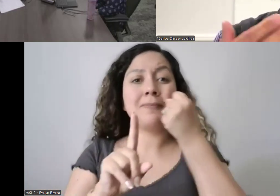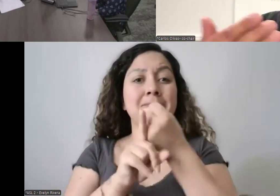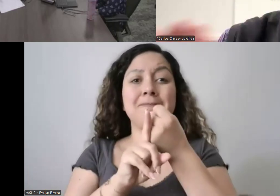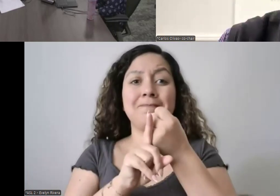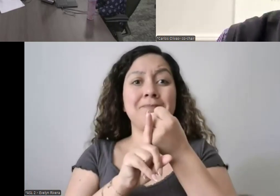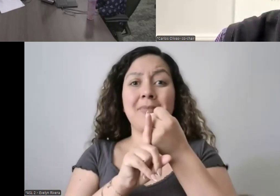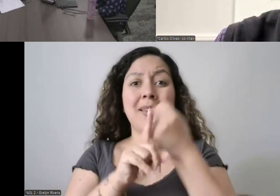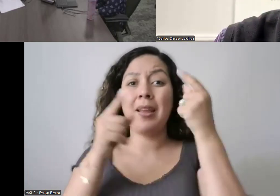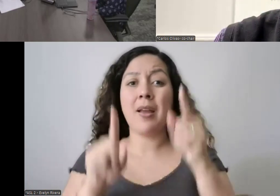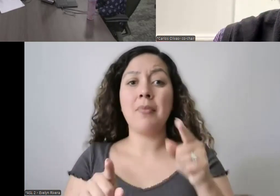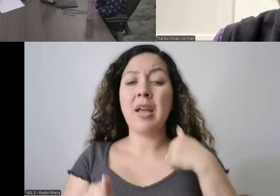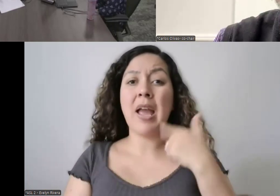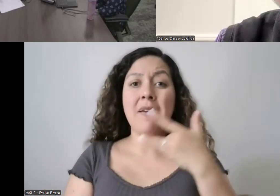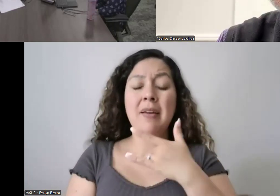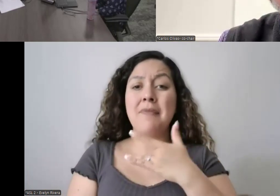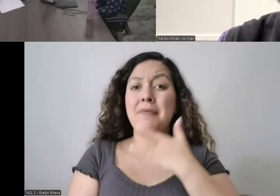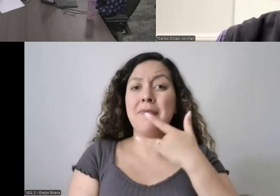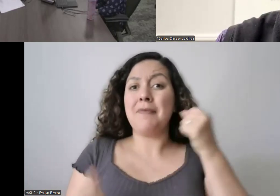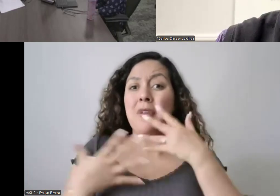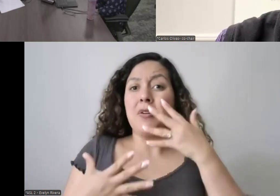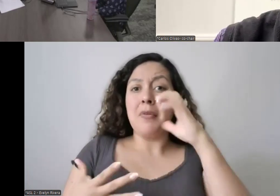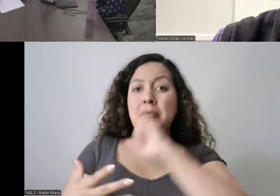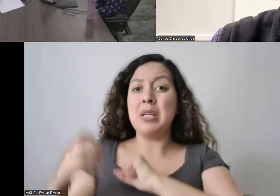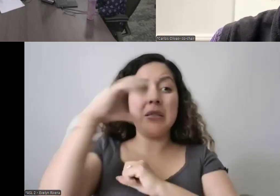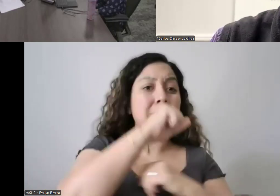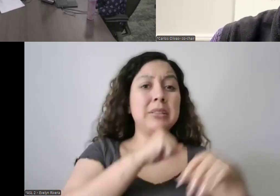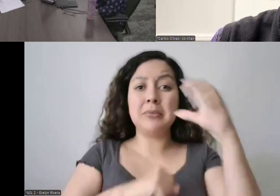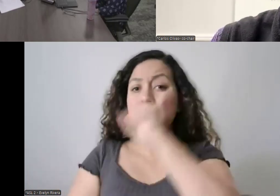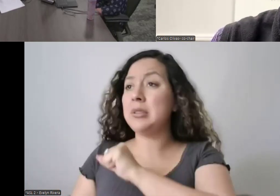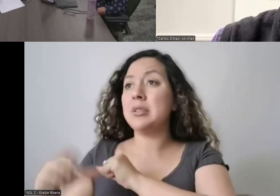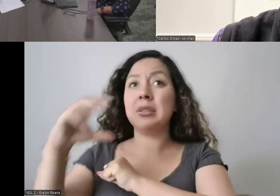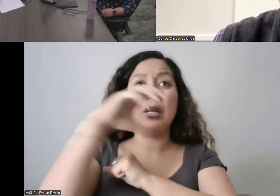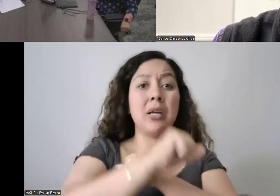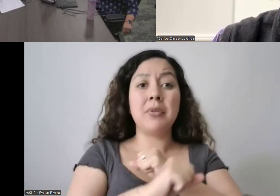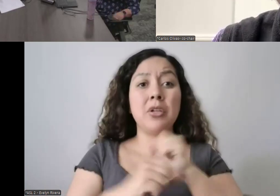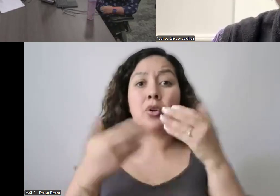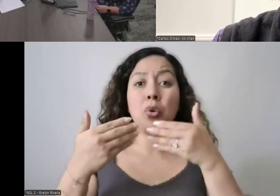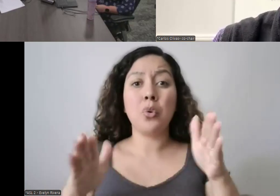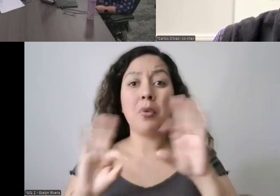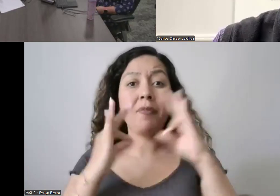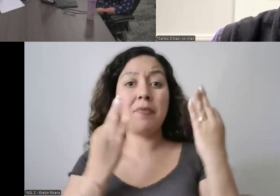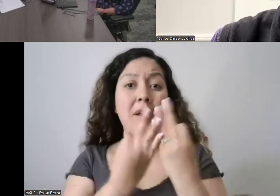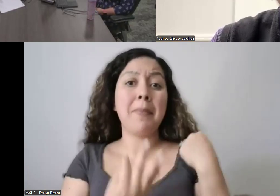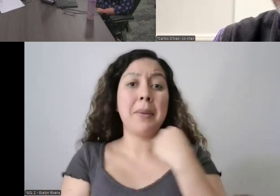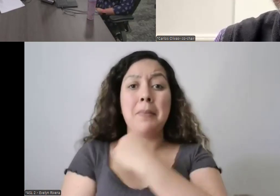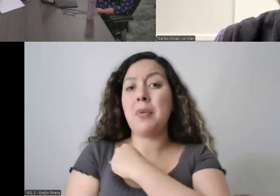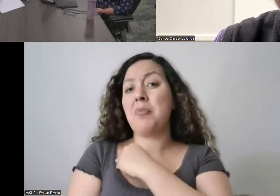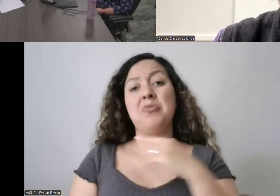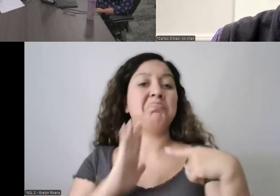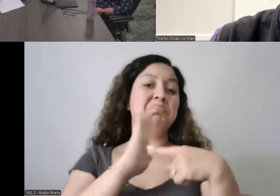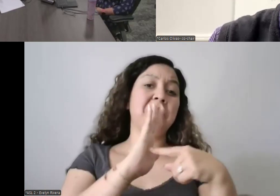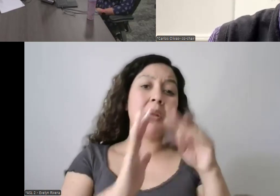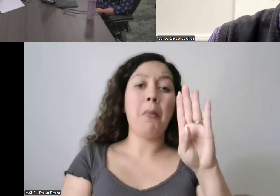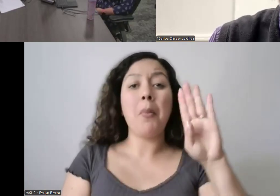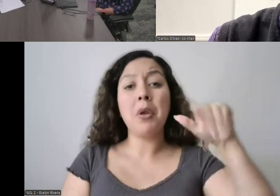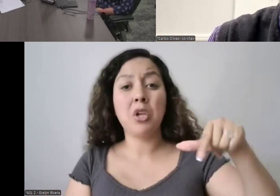I have a fear of missing out on just being in a room of family members at a barbecue or something, or some